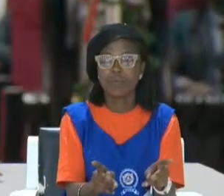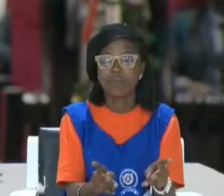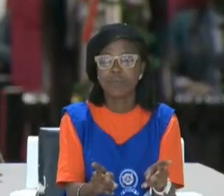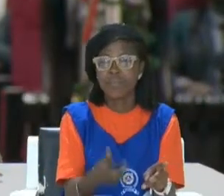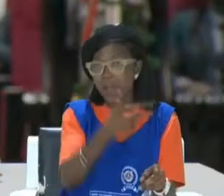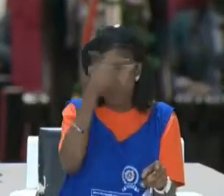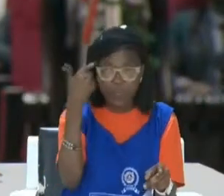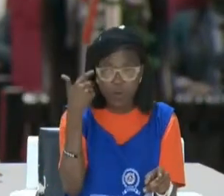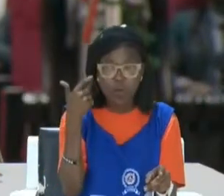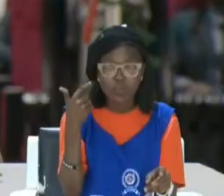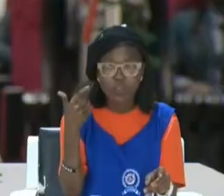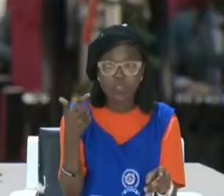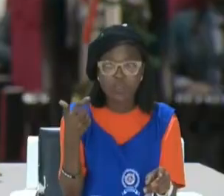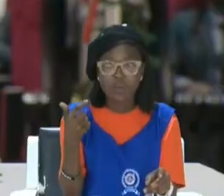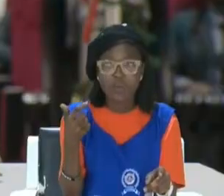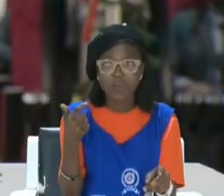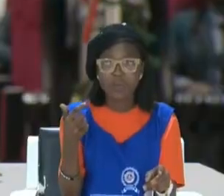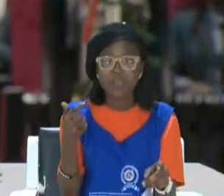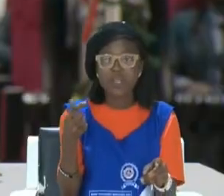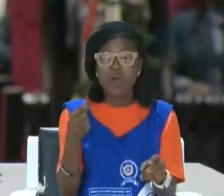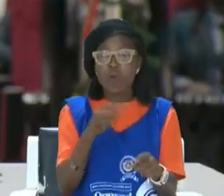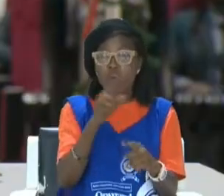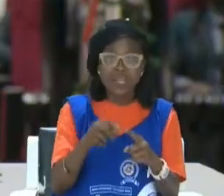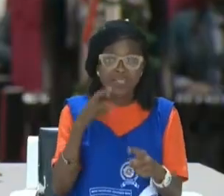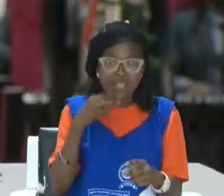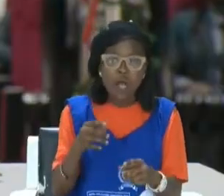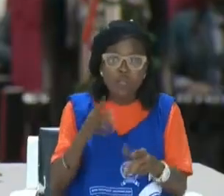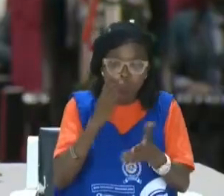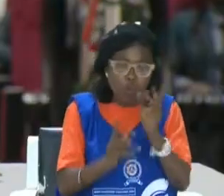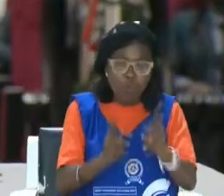Because when a lot of people are moving together,